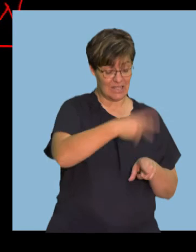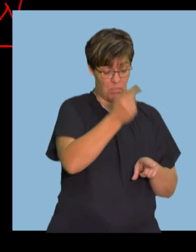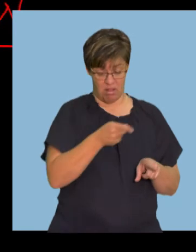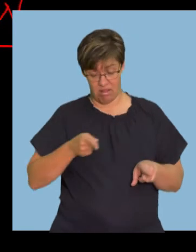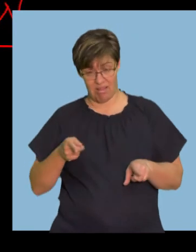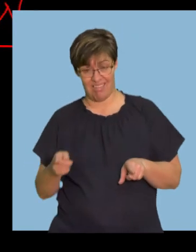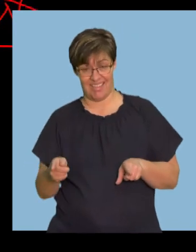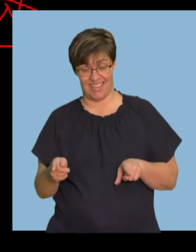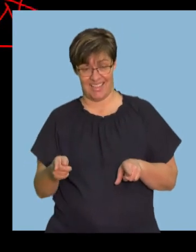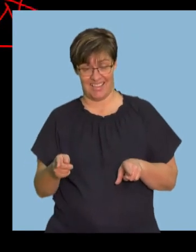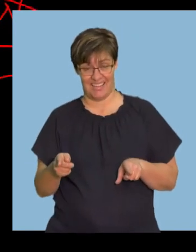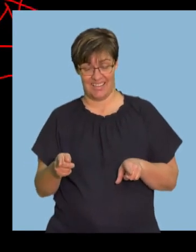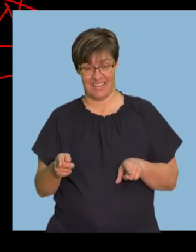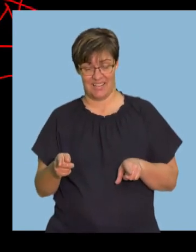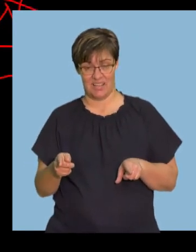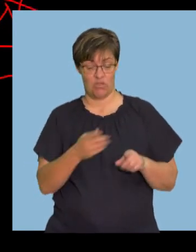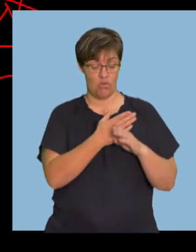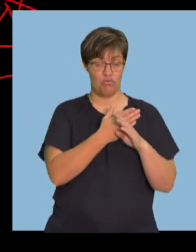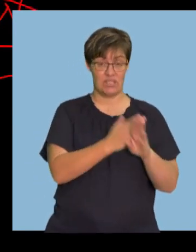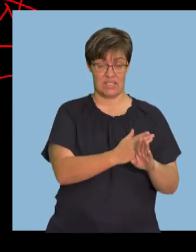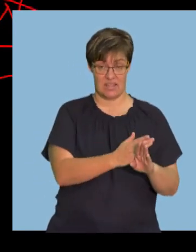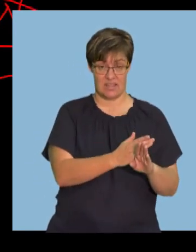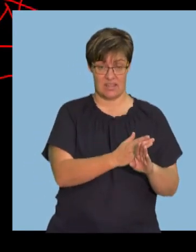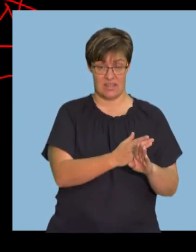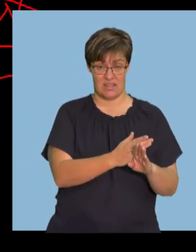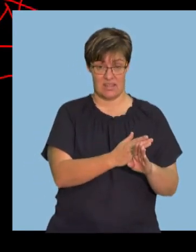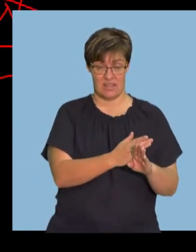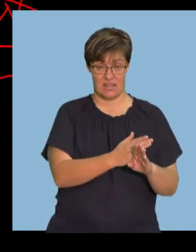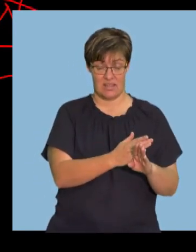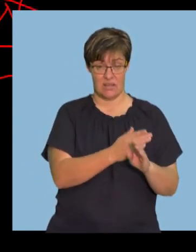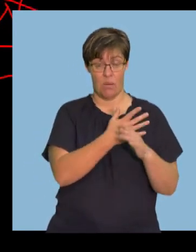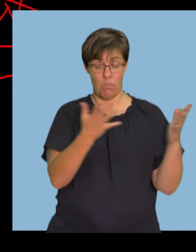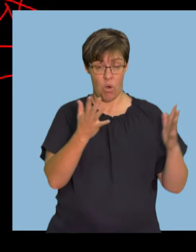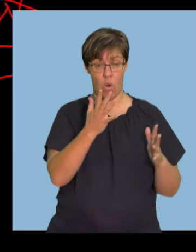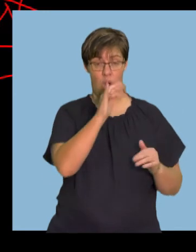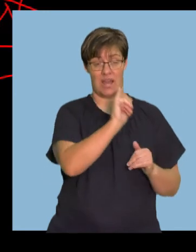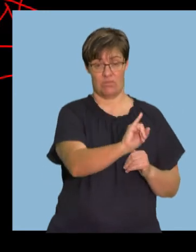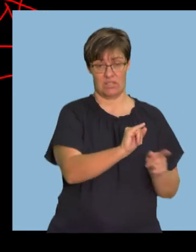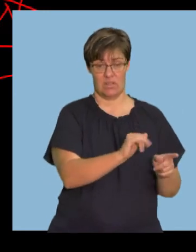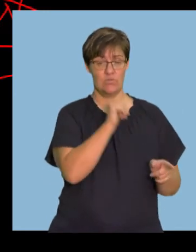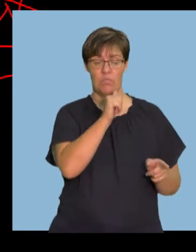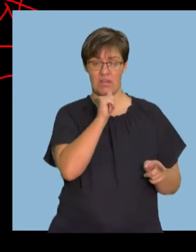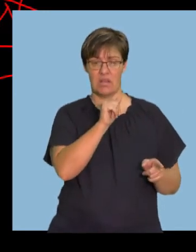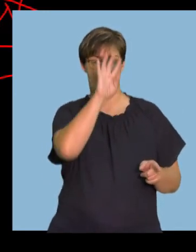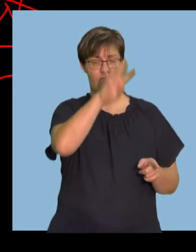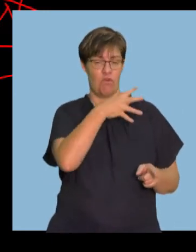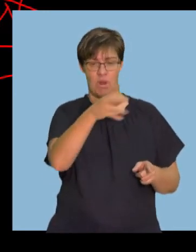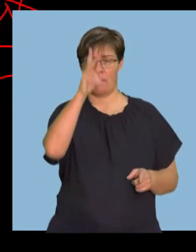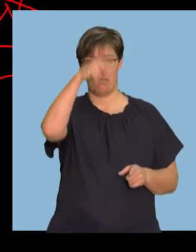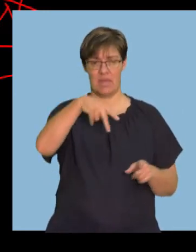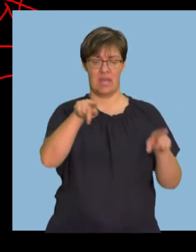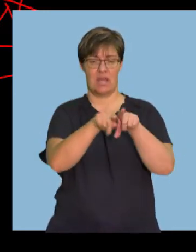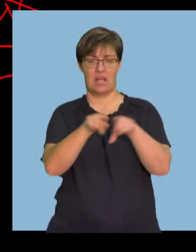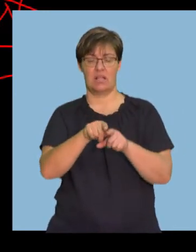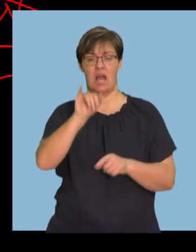double that. So the resistor that has got more current, even if we use the formula